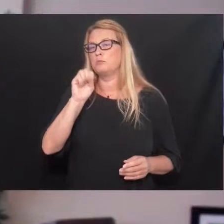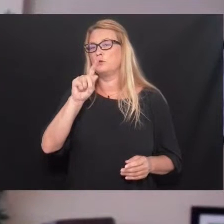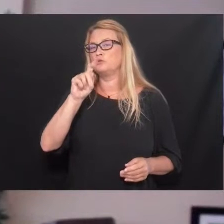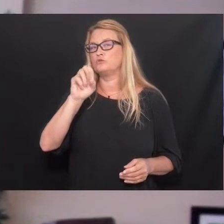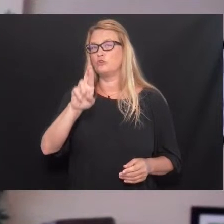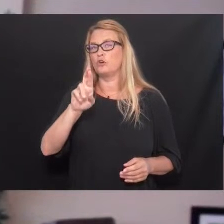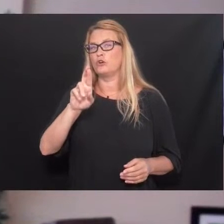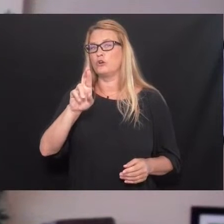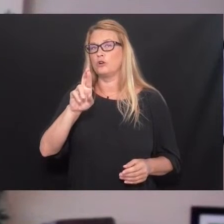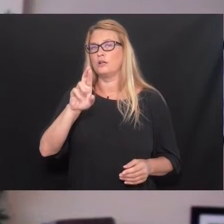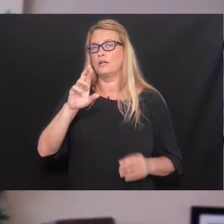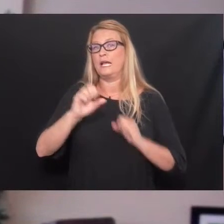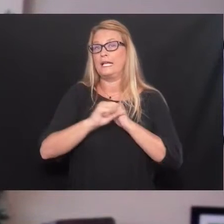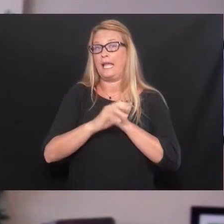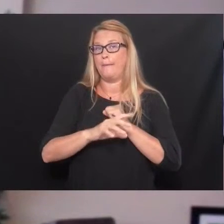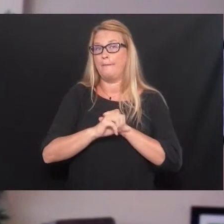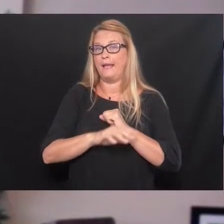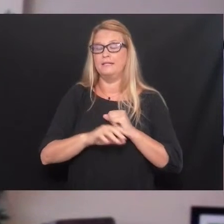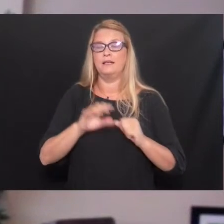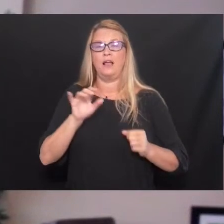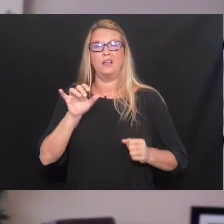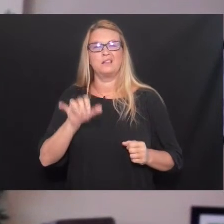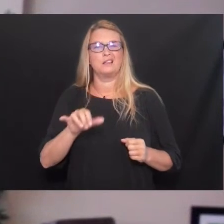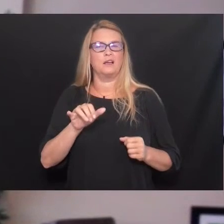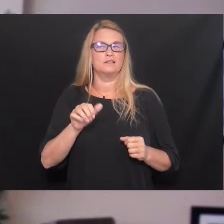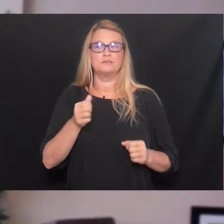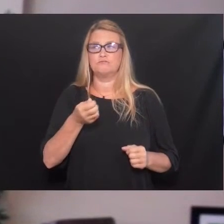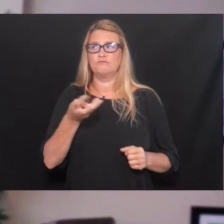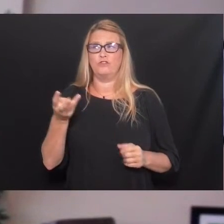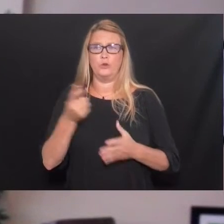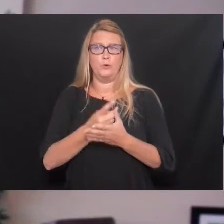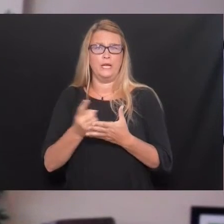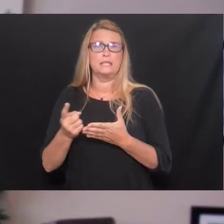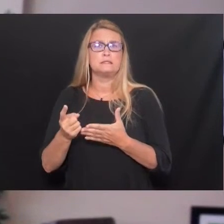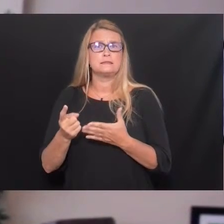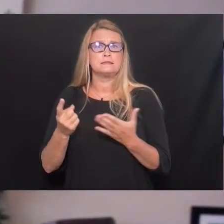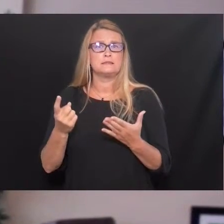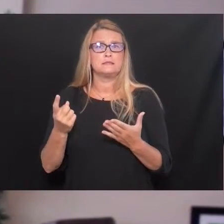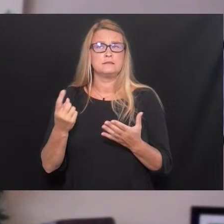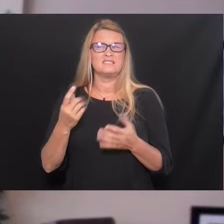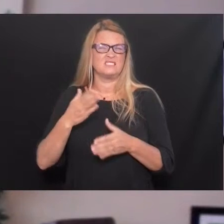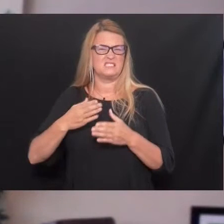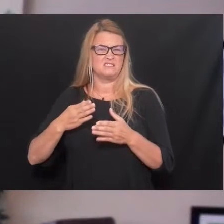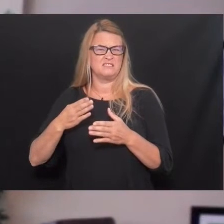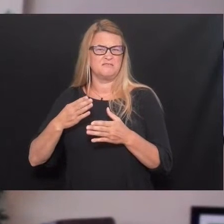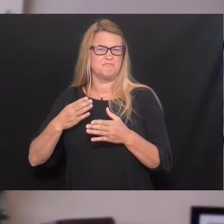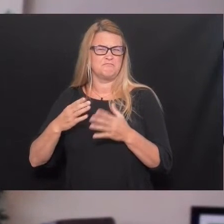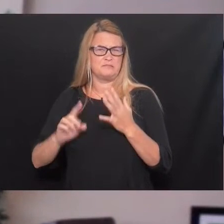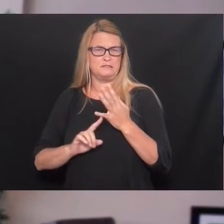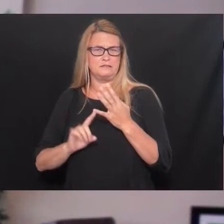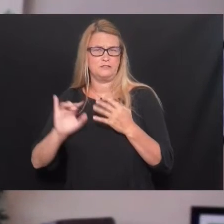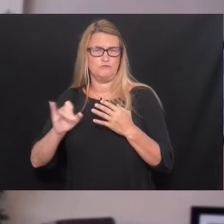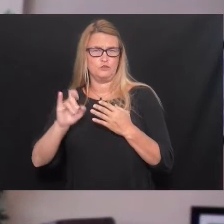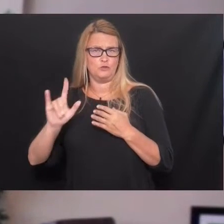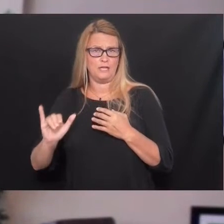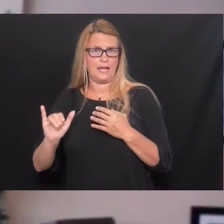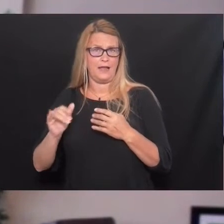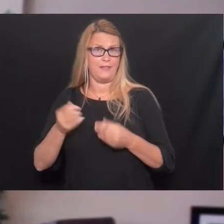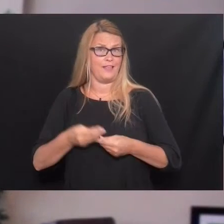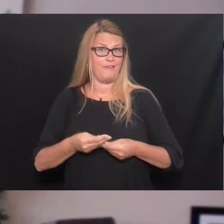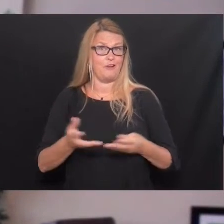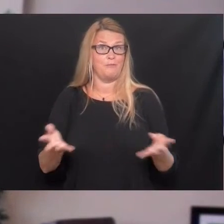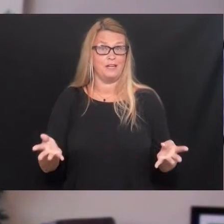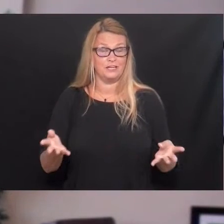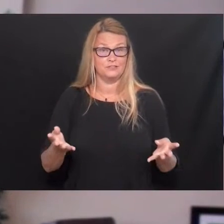And over the last several weeks, really since the end of July, they have administered about 1 million